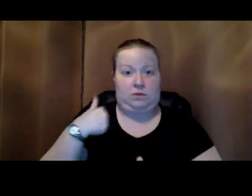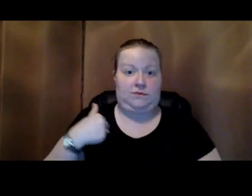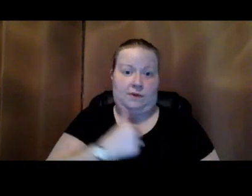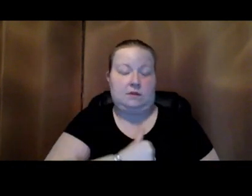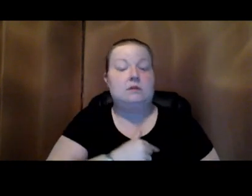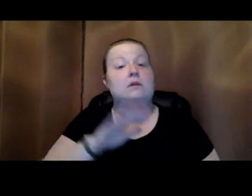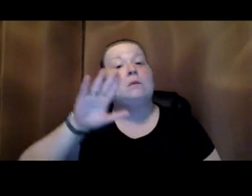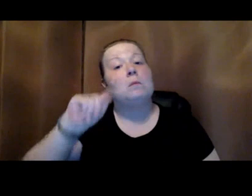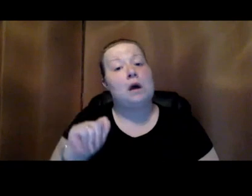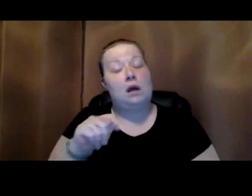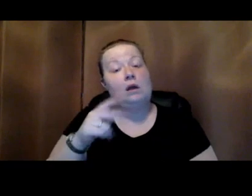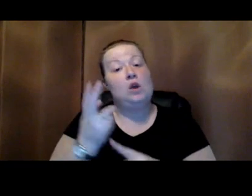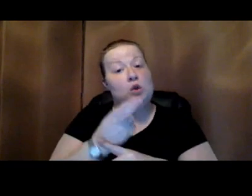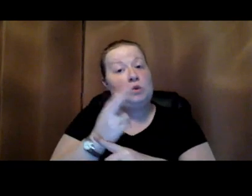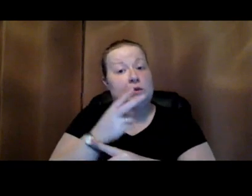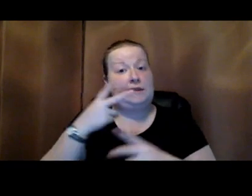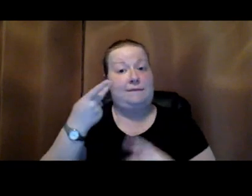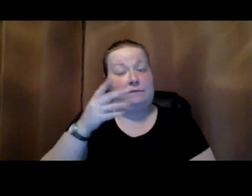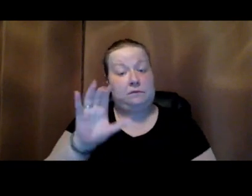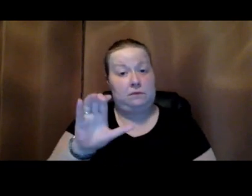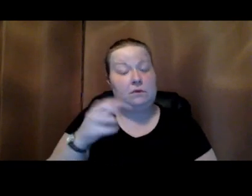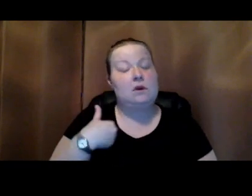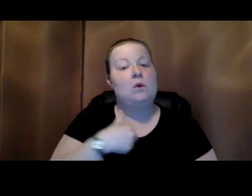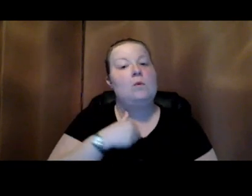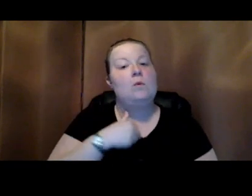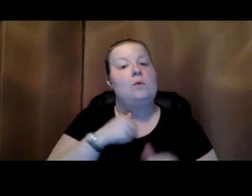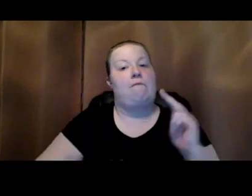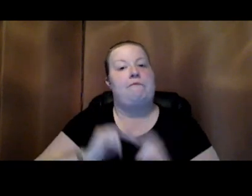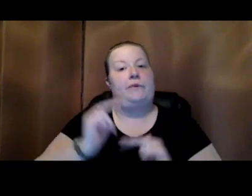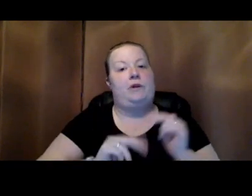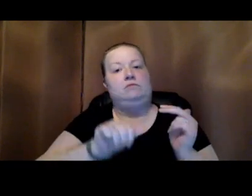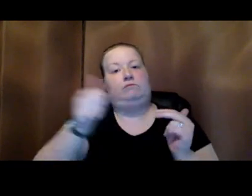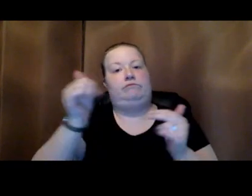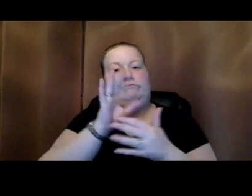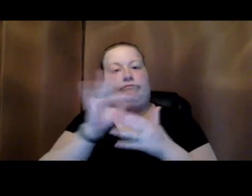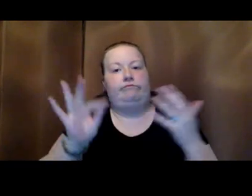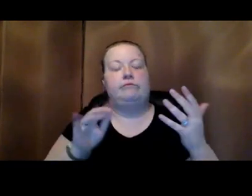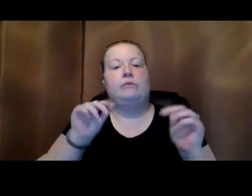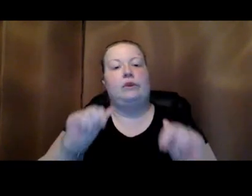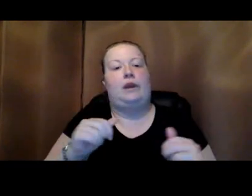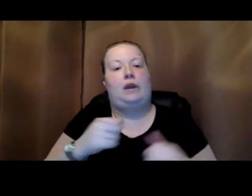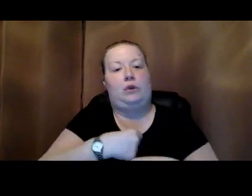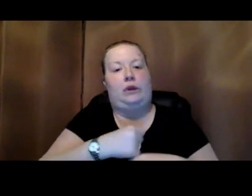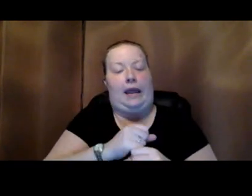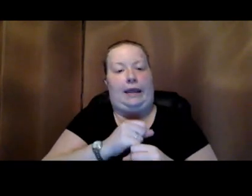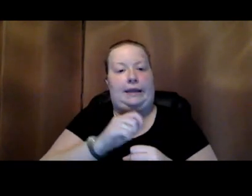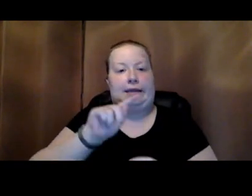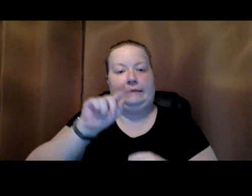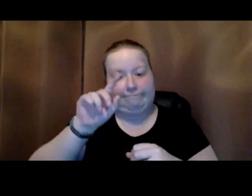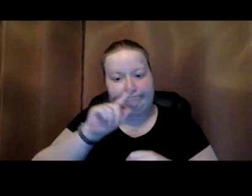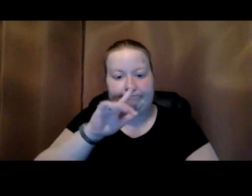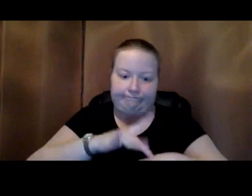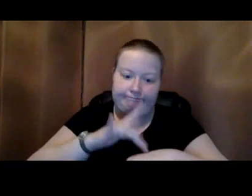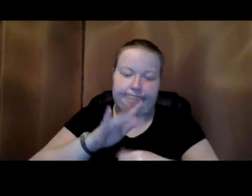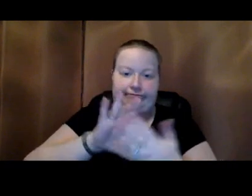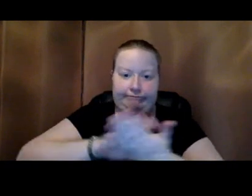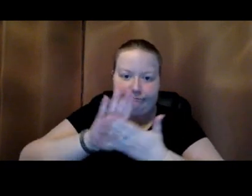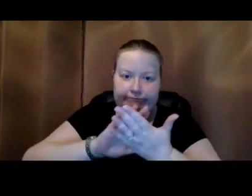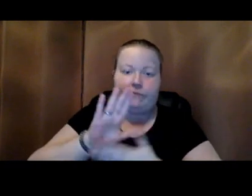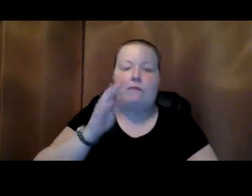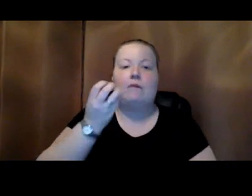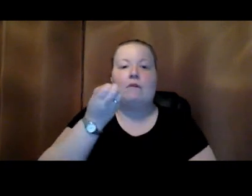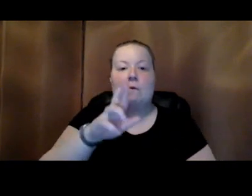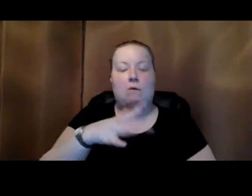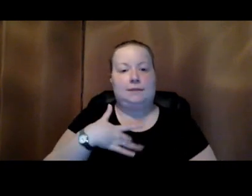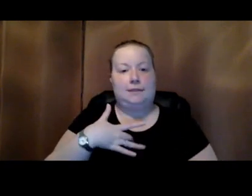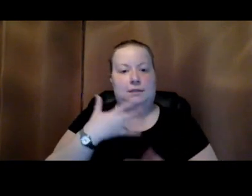using physical computing, we can build alternatives to these. We could debate different types of tangible interfaces. We can think about sensors that maybe automatically detect